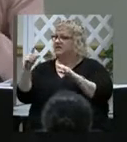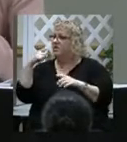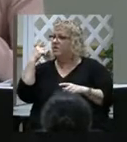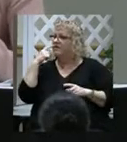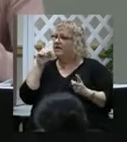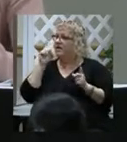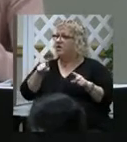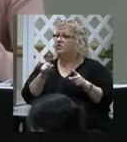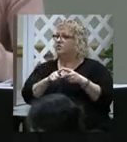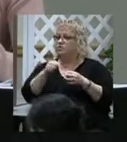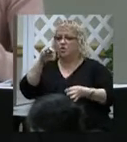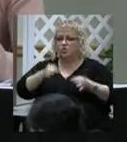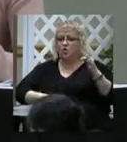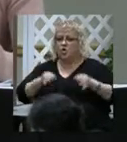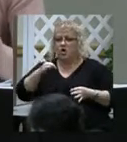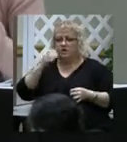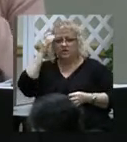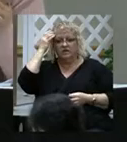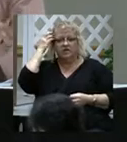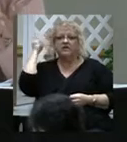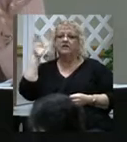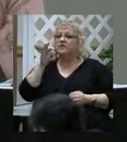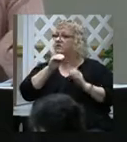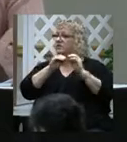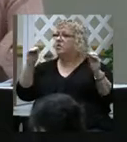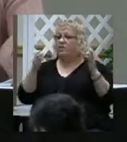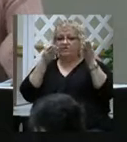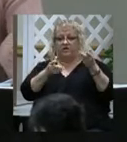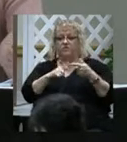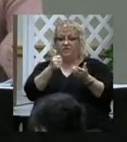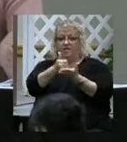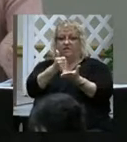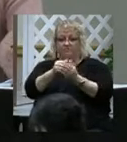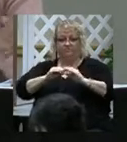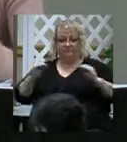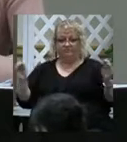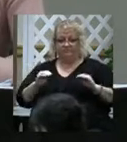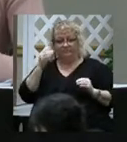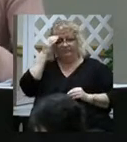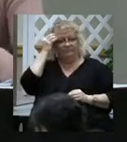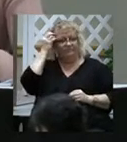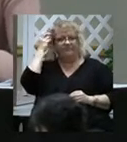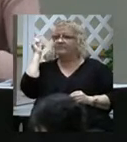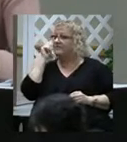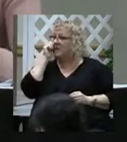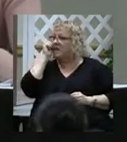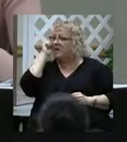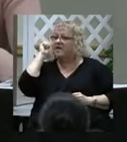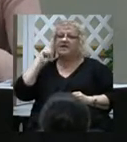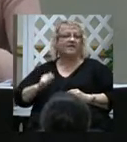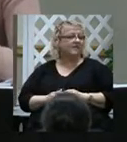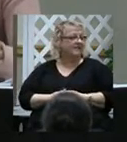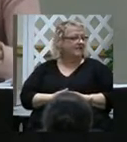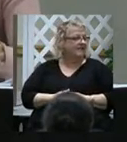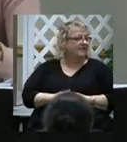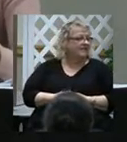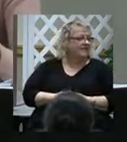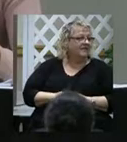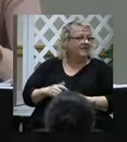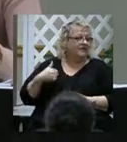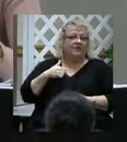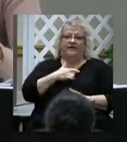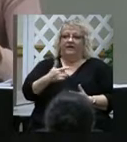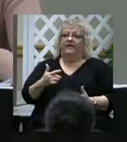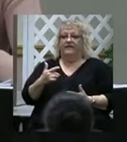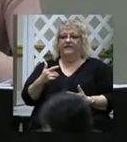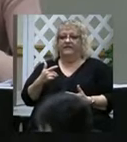they come to our courts, and there's nobody there to help them. So in New Mexico, we